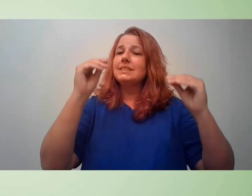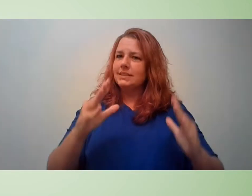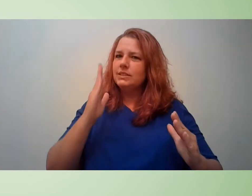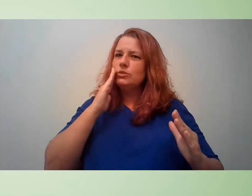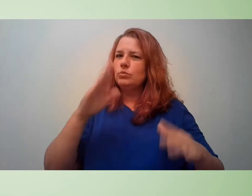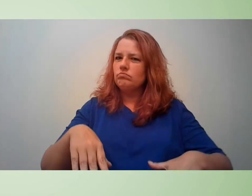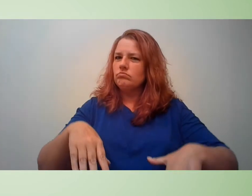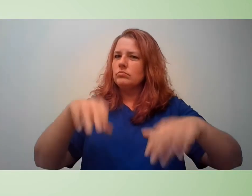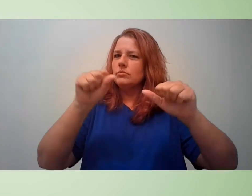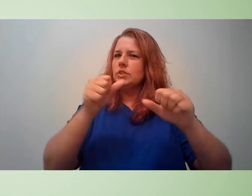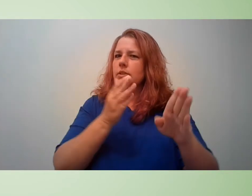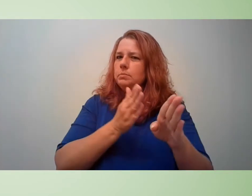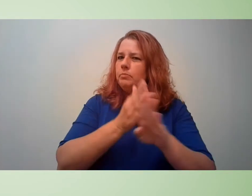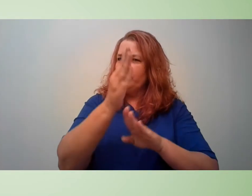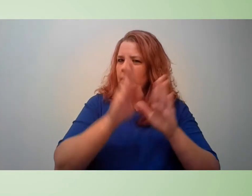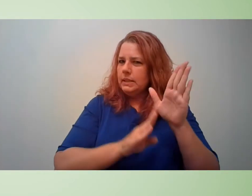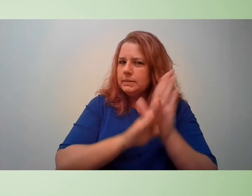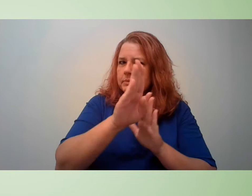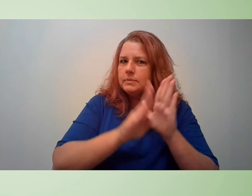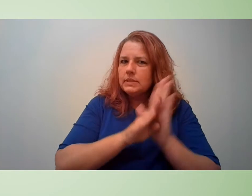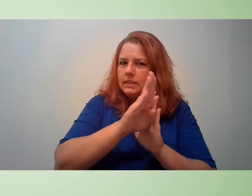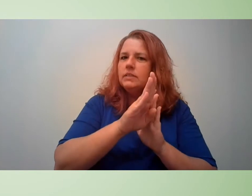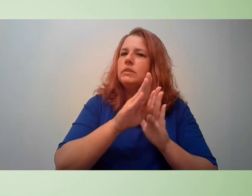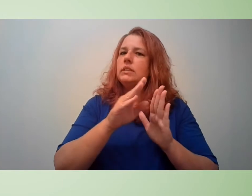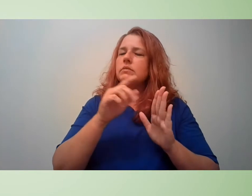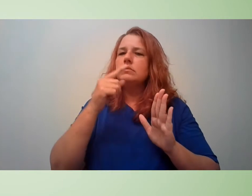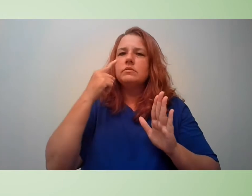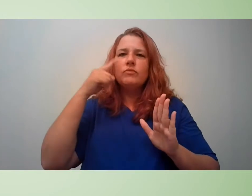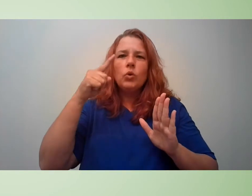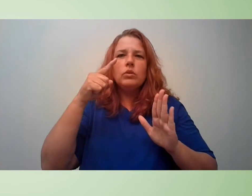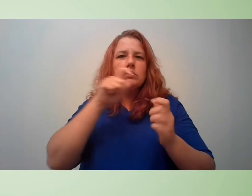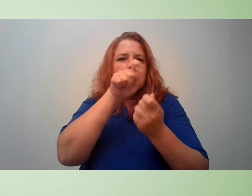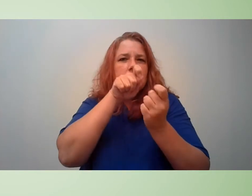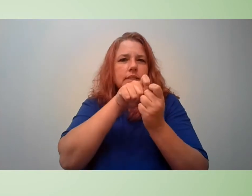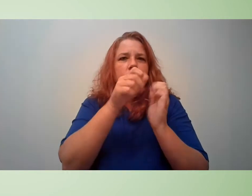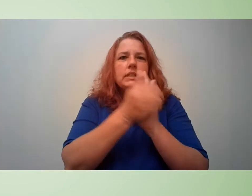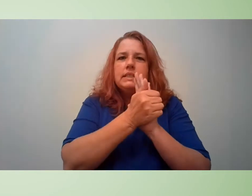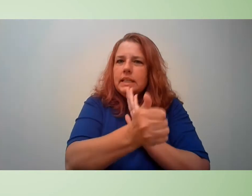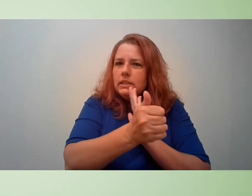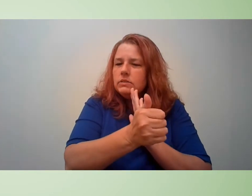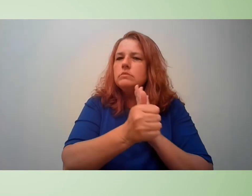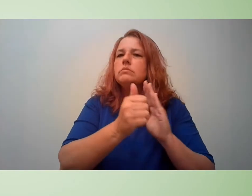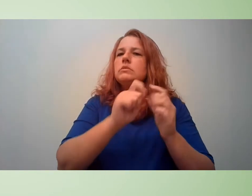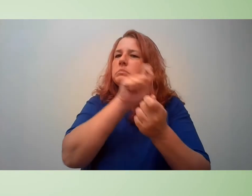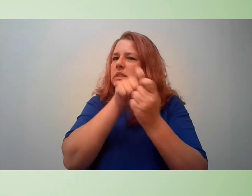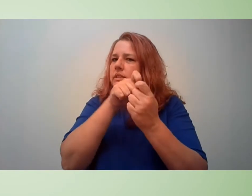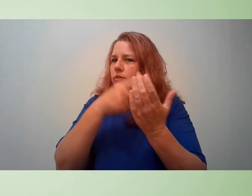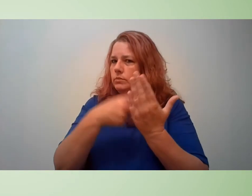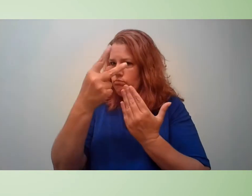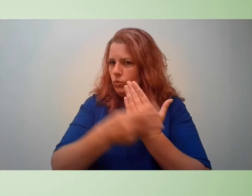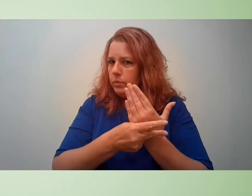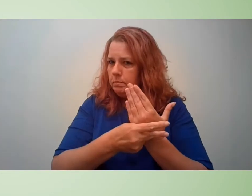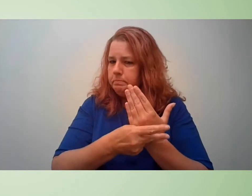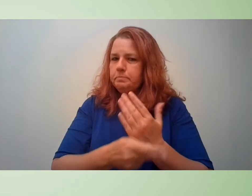develop skills, and new teachers will have additional support. Please remember, your feedback on these proposed